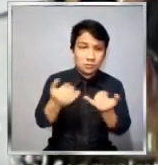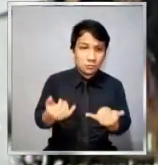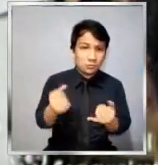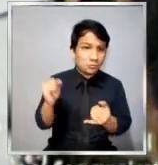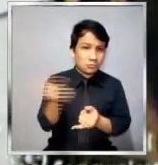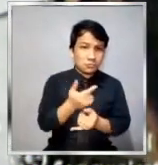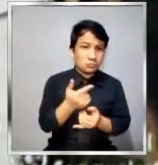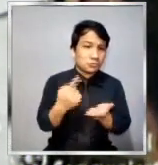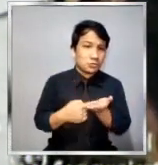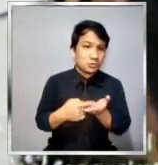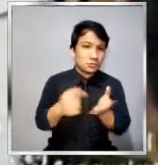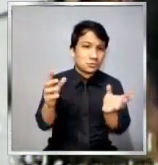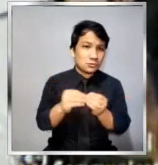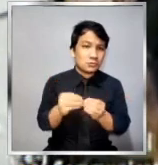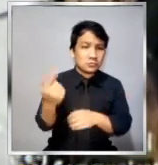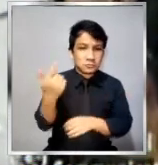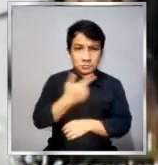way,